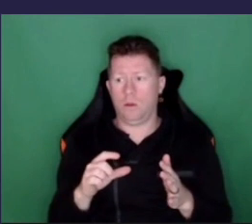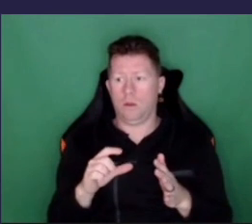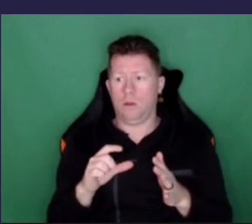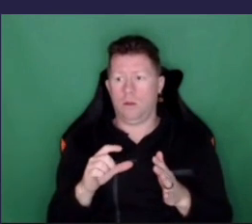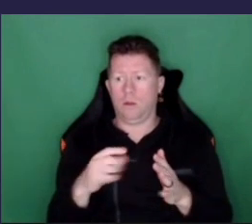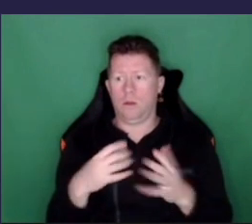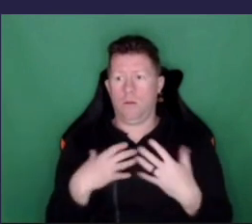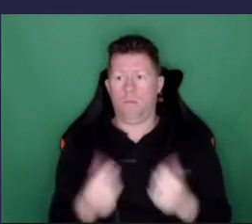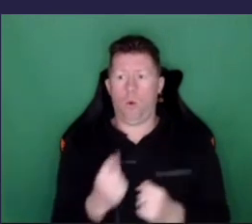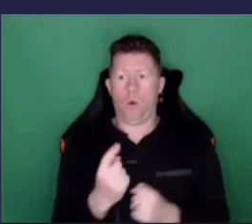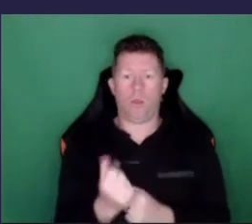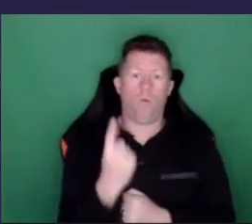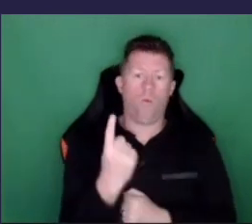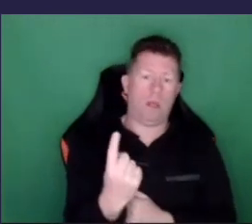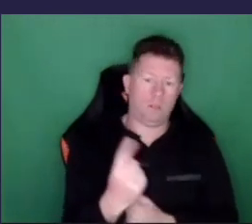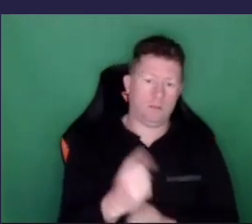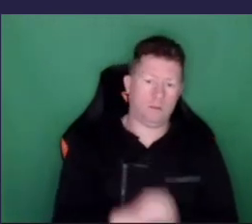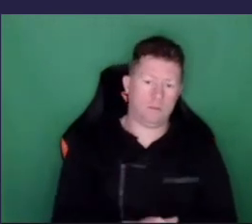once.